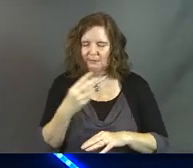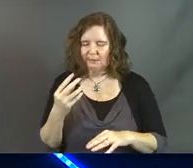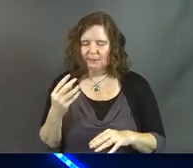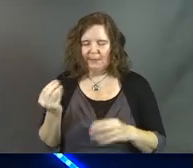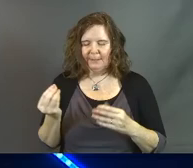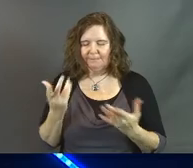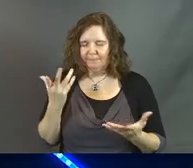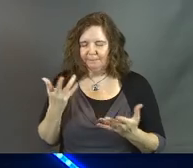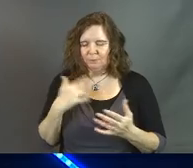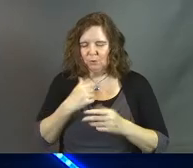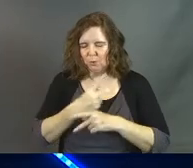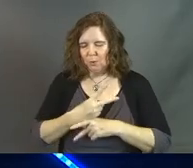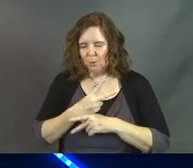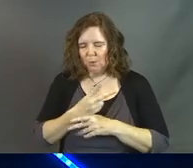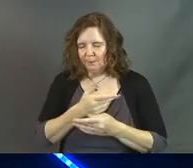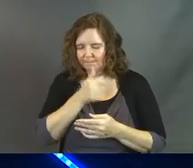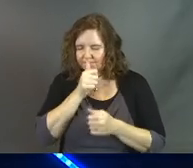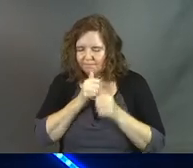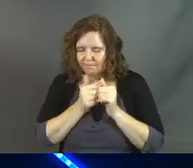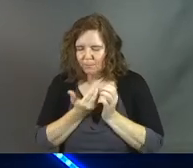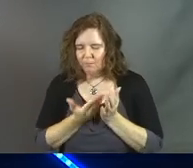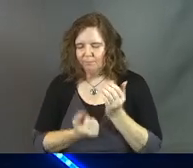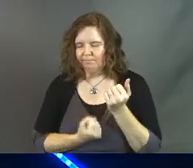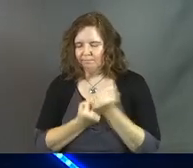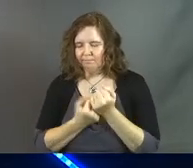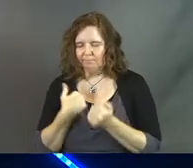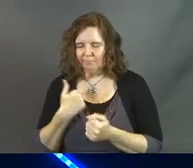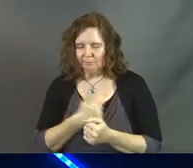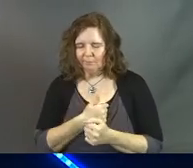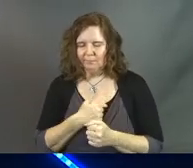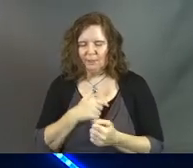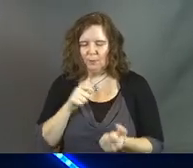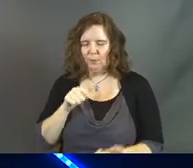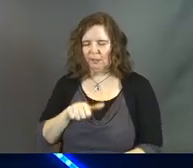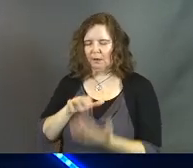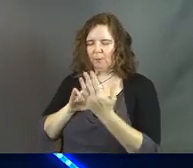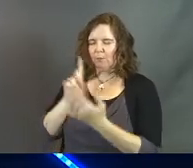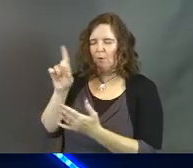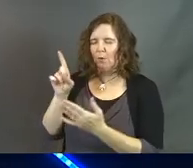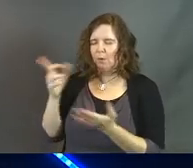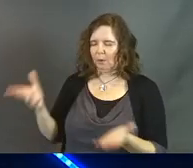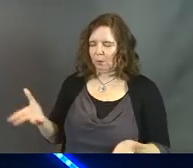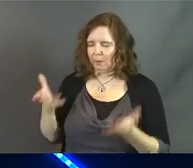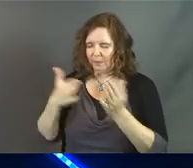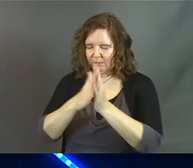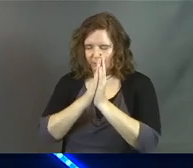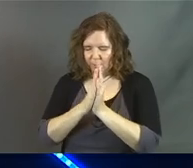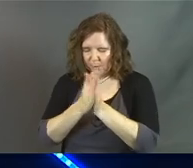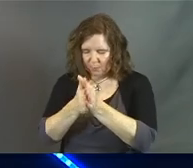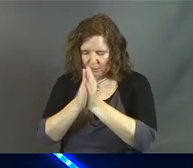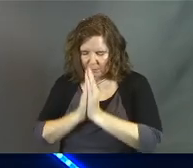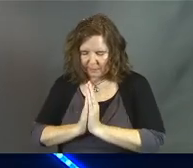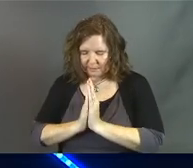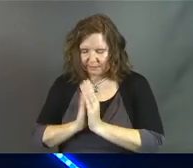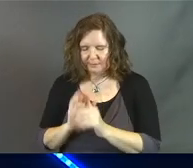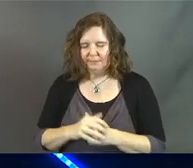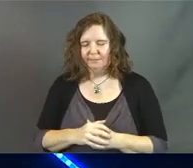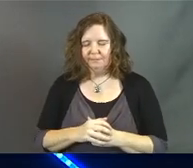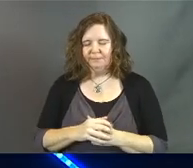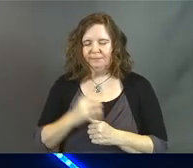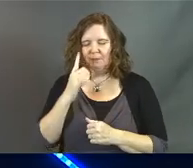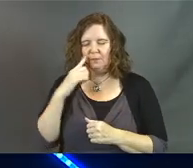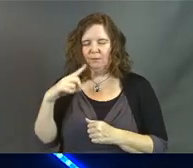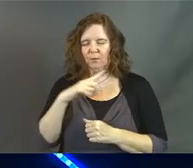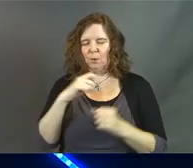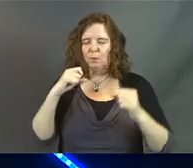and you're carrying us through. God, we come before you and we lift up these prayer requests. God,